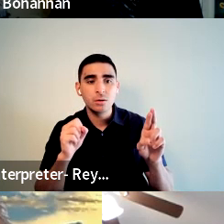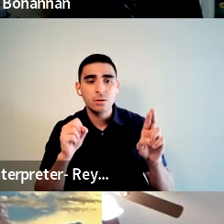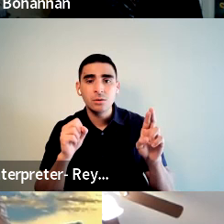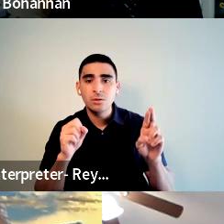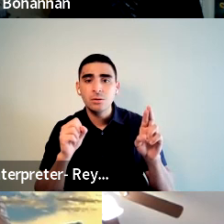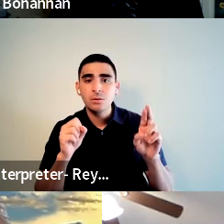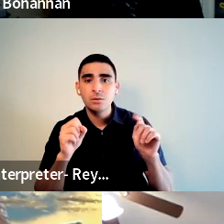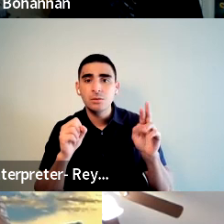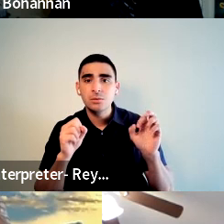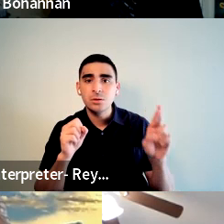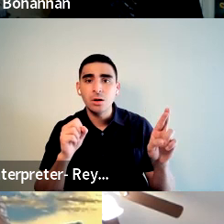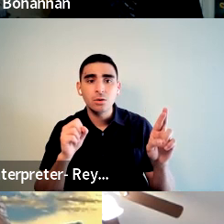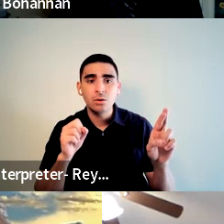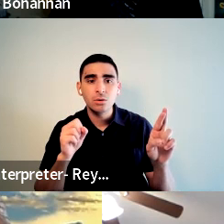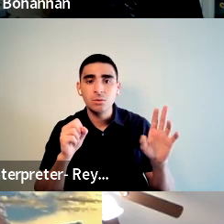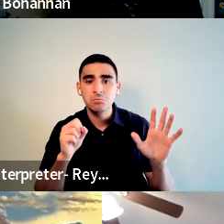well.